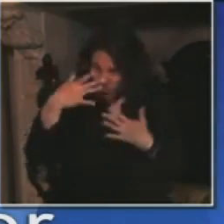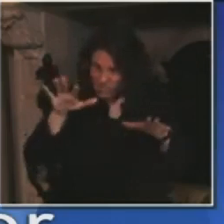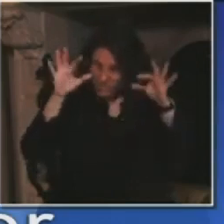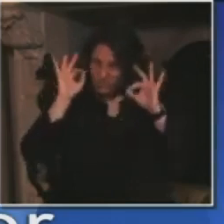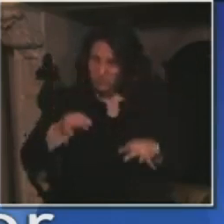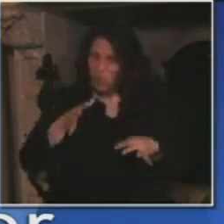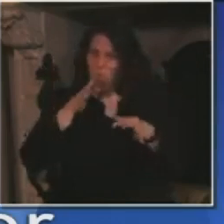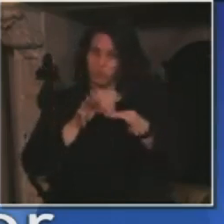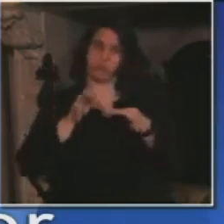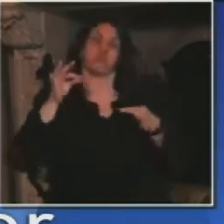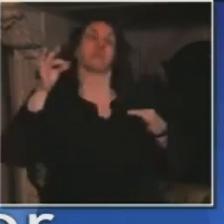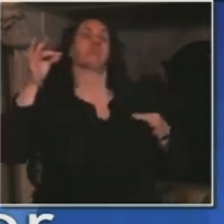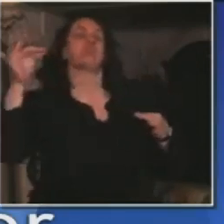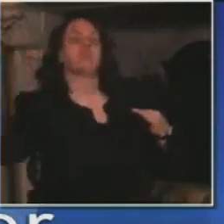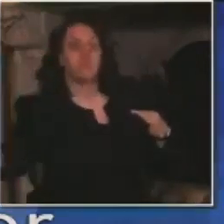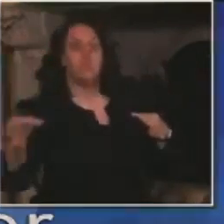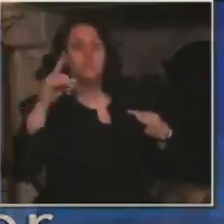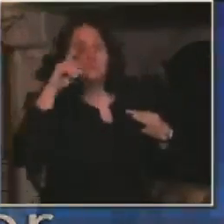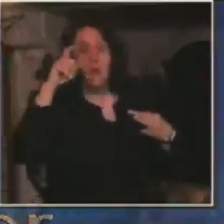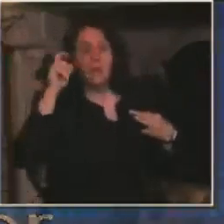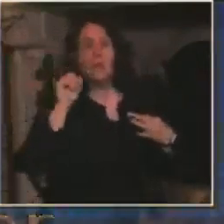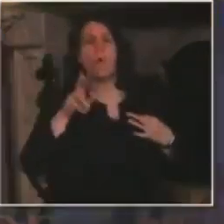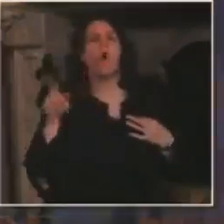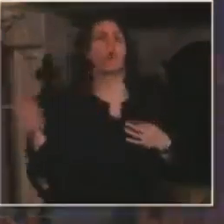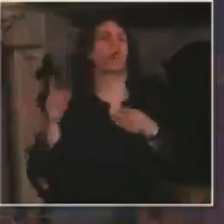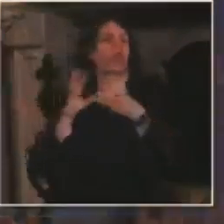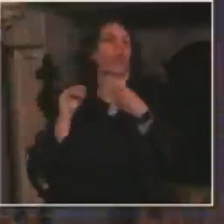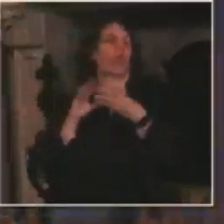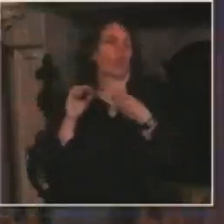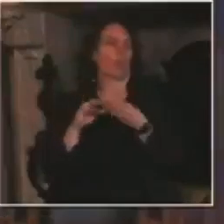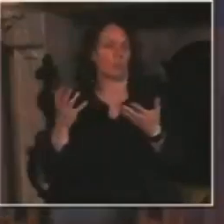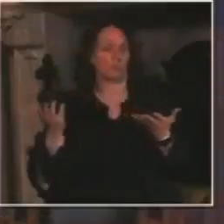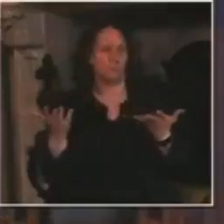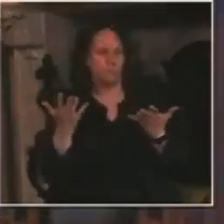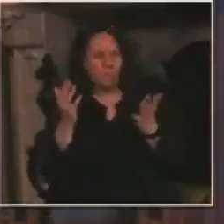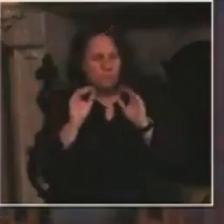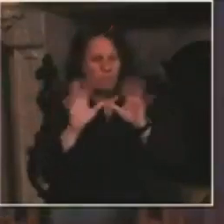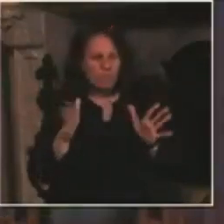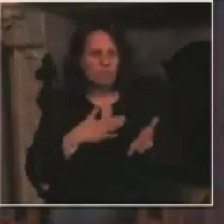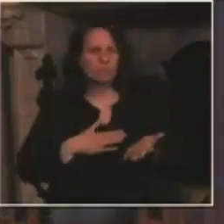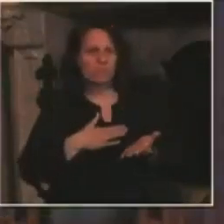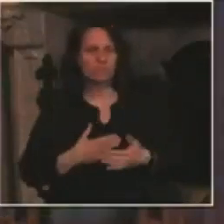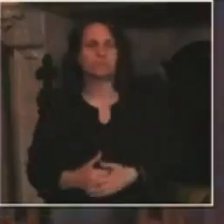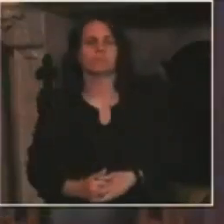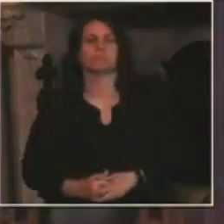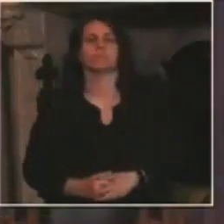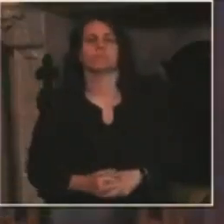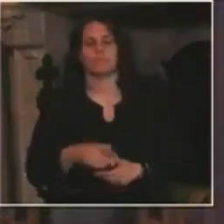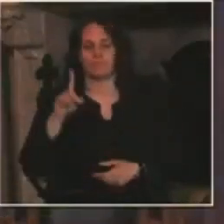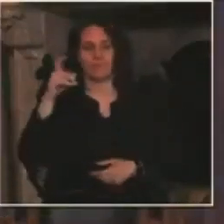July? Well, we'll know when we get there, but I know that those comments were made